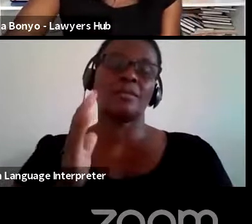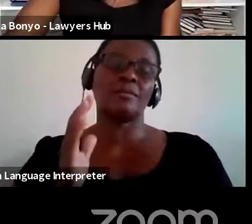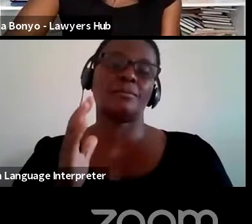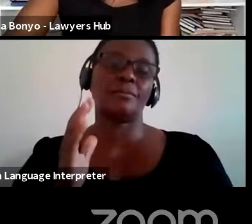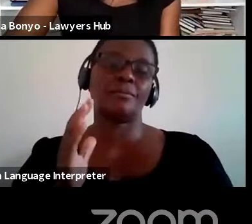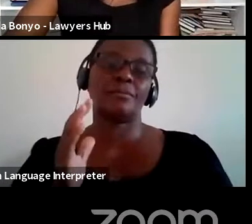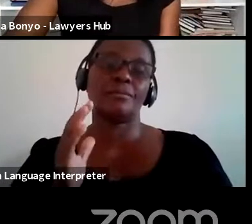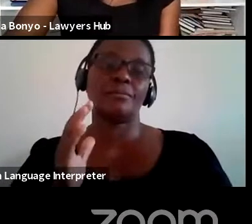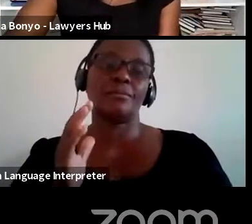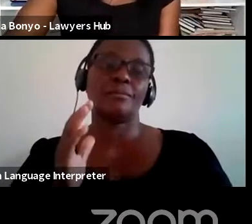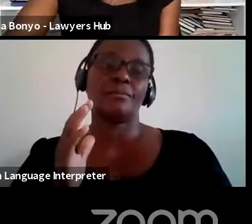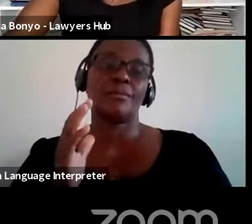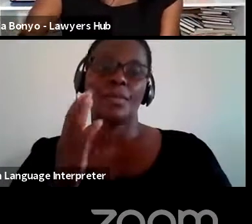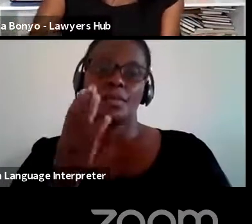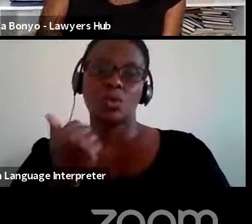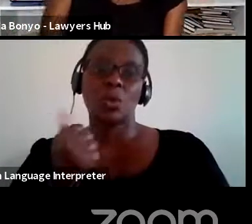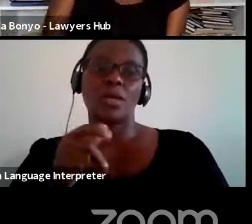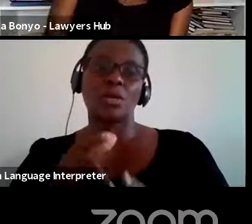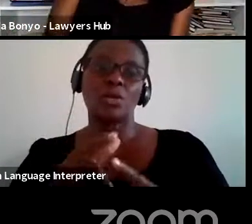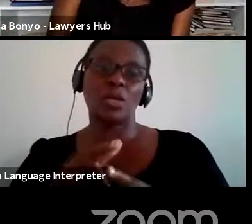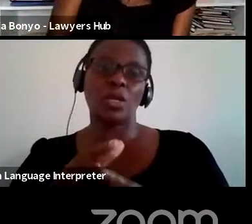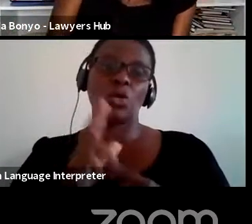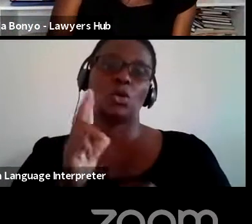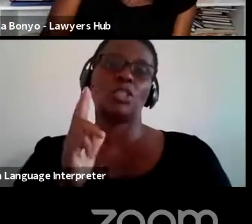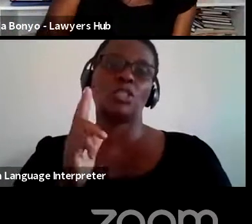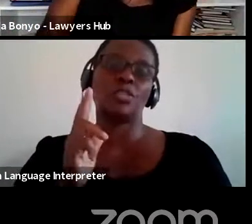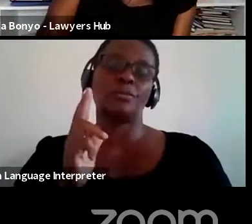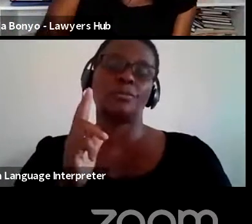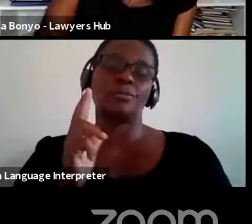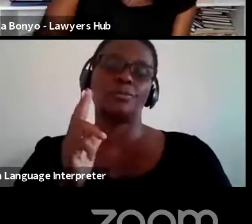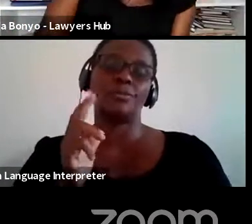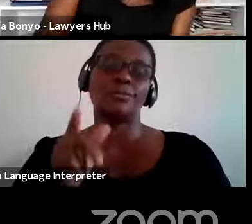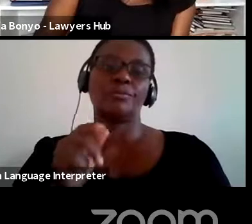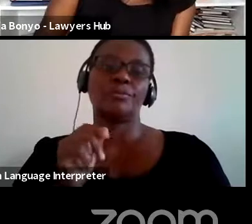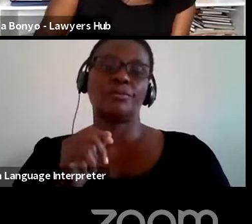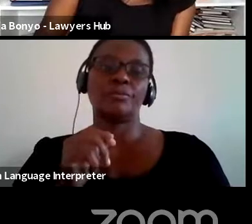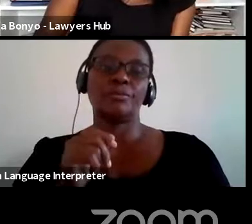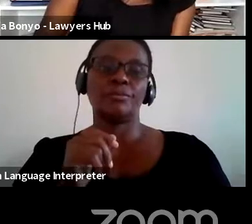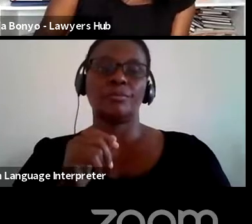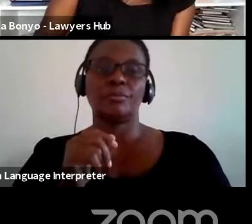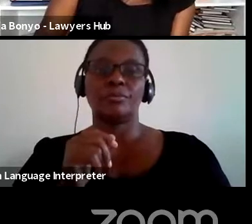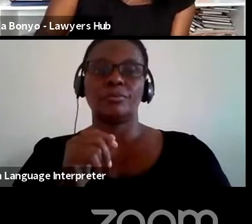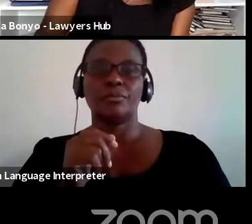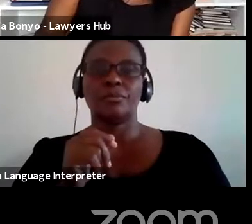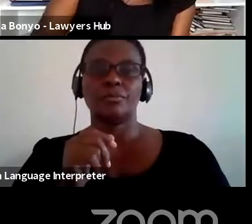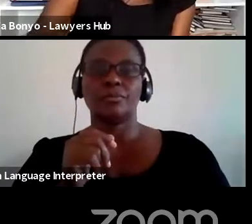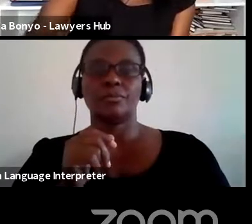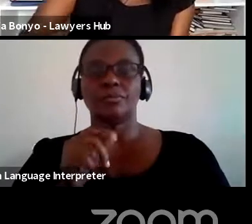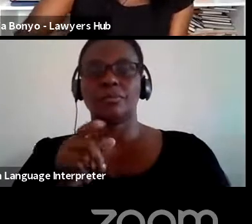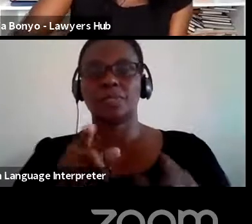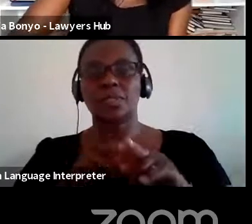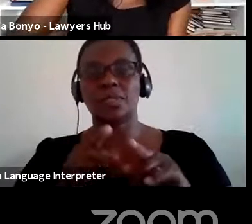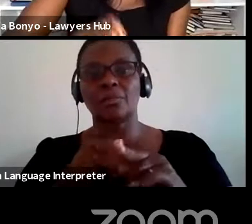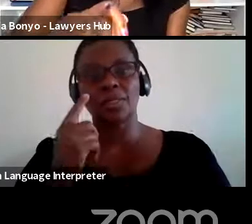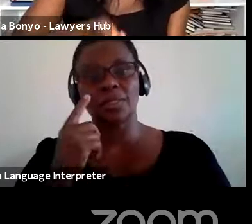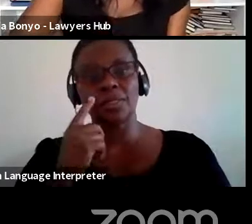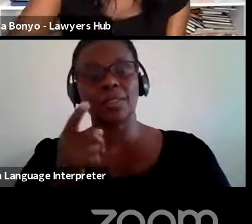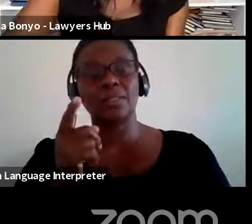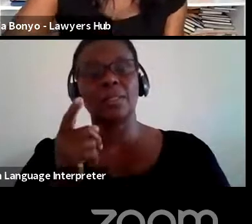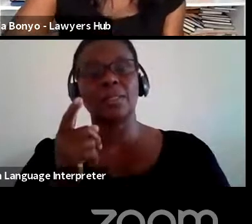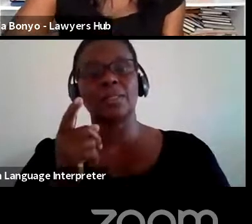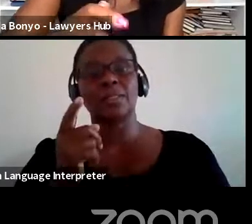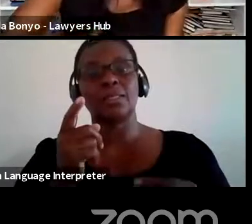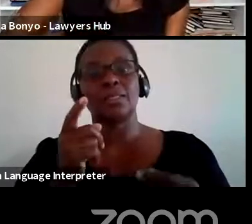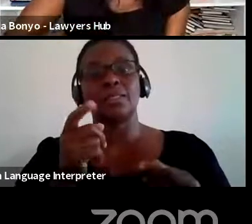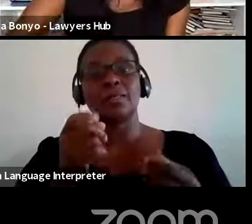Consultation. We had written, now as with many things launched early in 2020, our best laid plans for